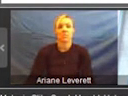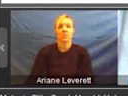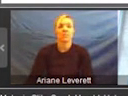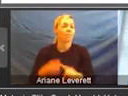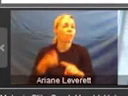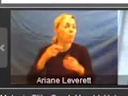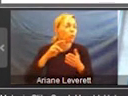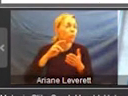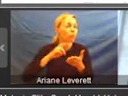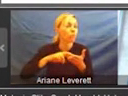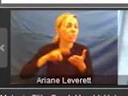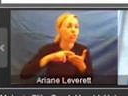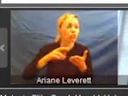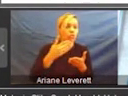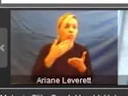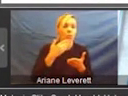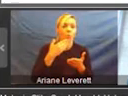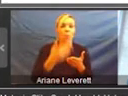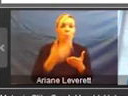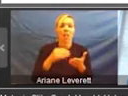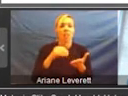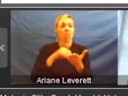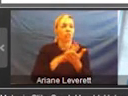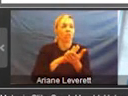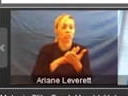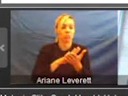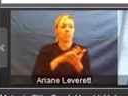There might be some more experimental ones.